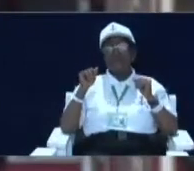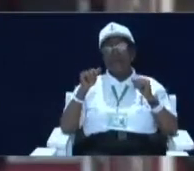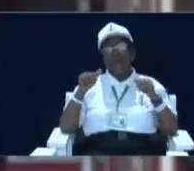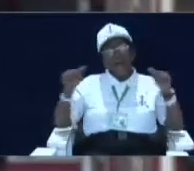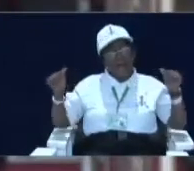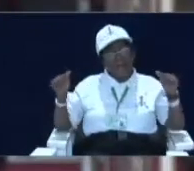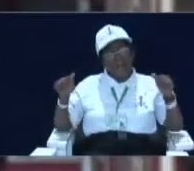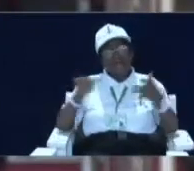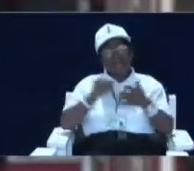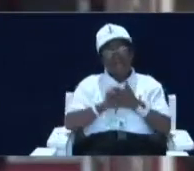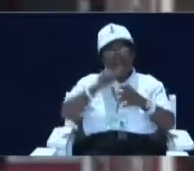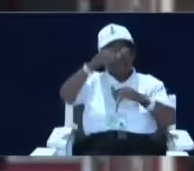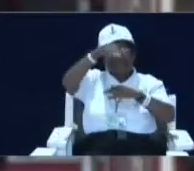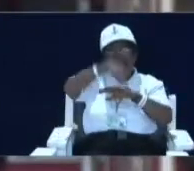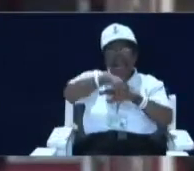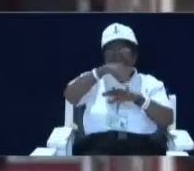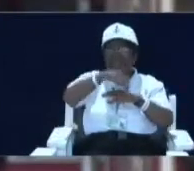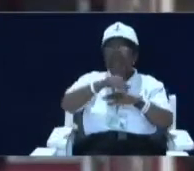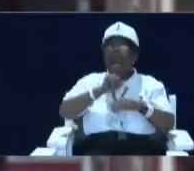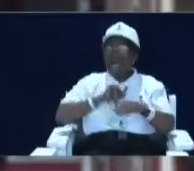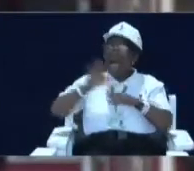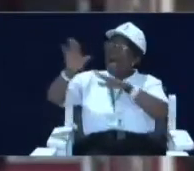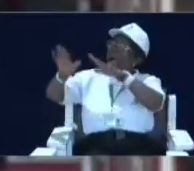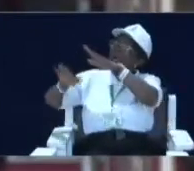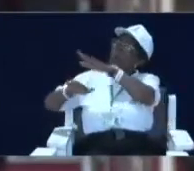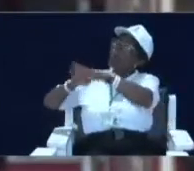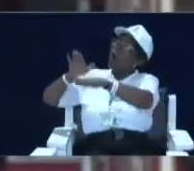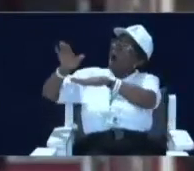That night, I walked.